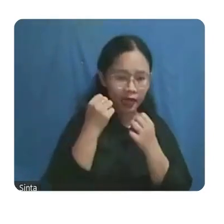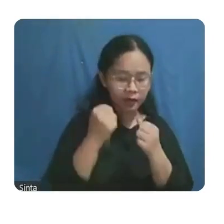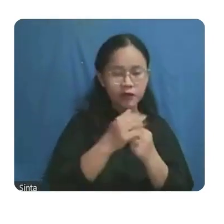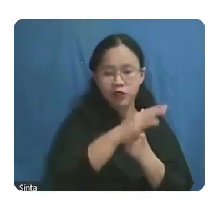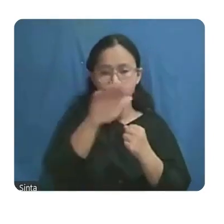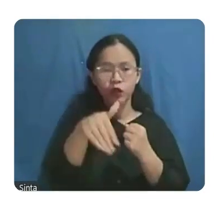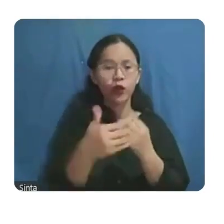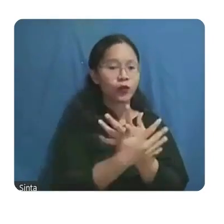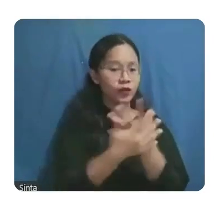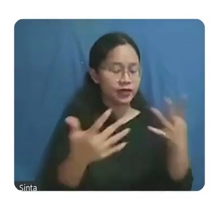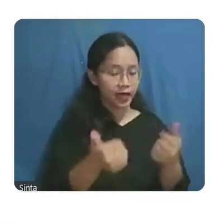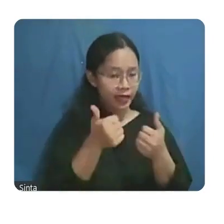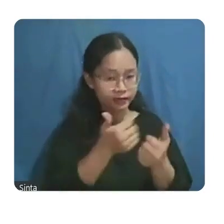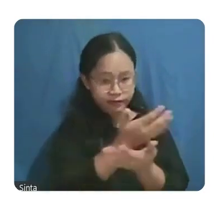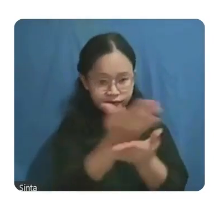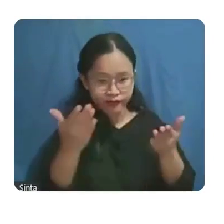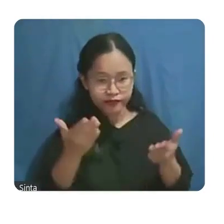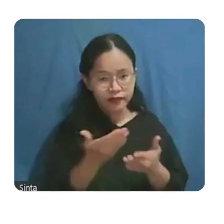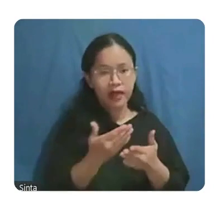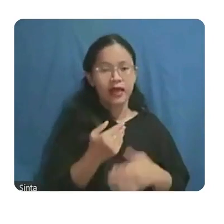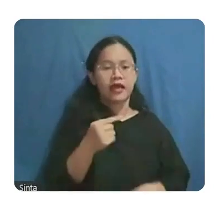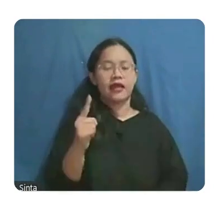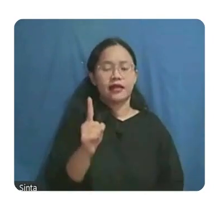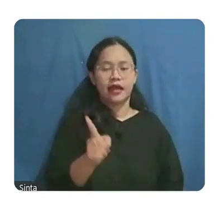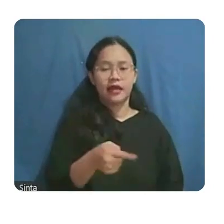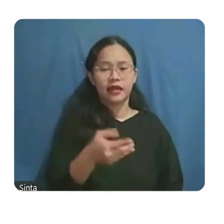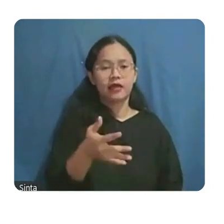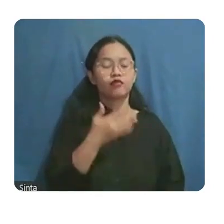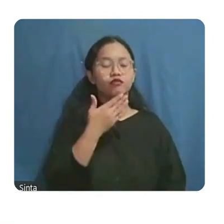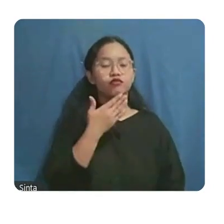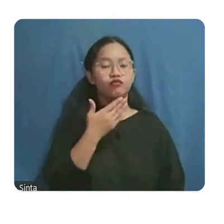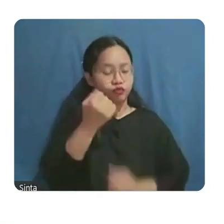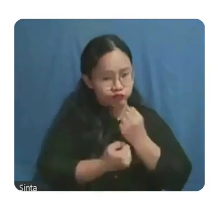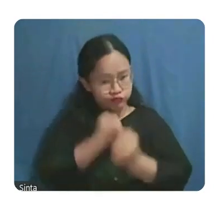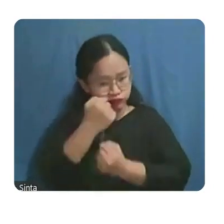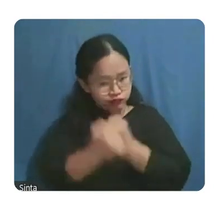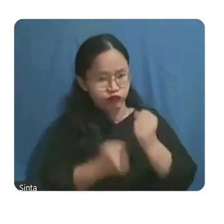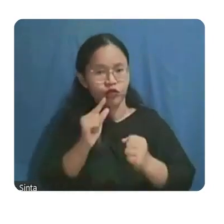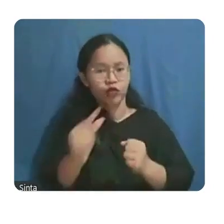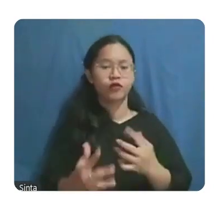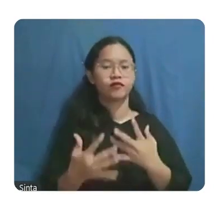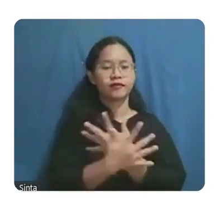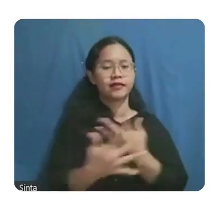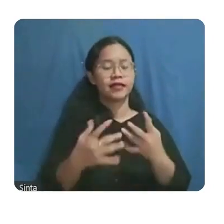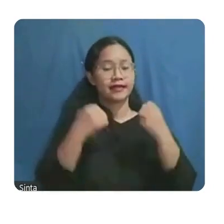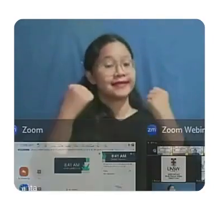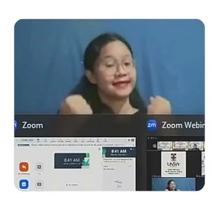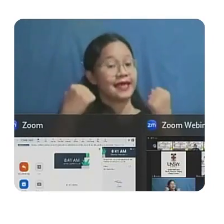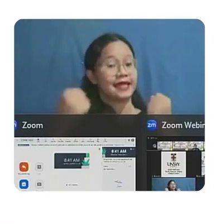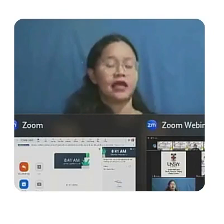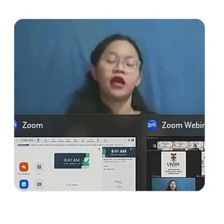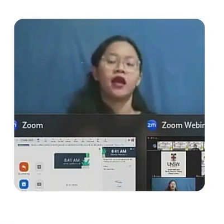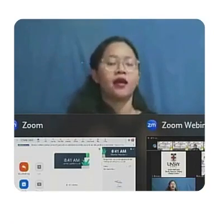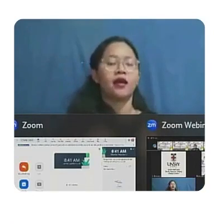are active in the field of health, which is regulators, practitioners, and academics,